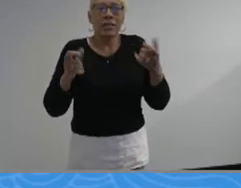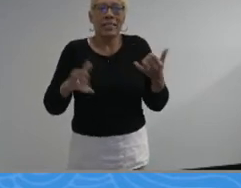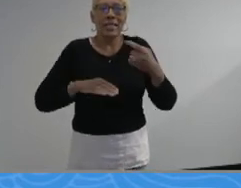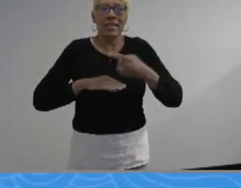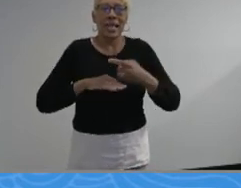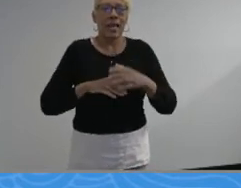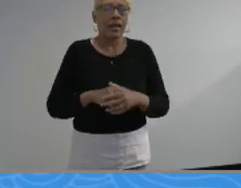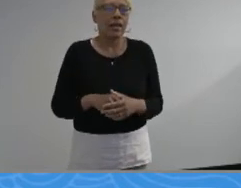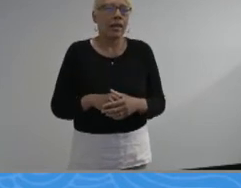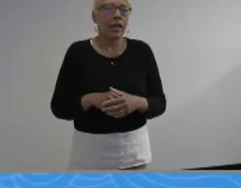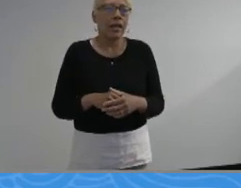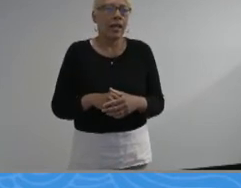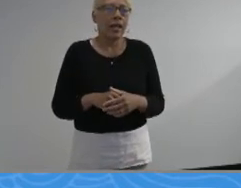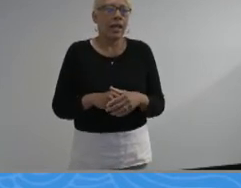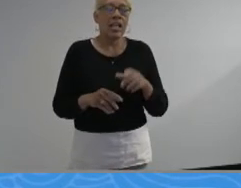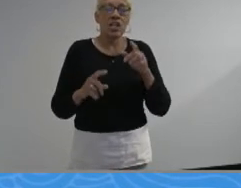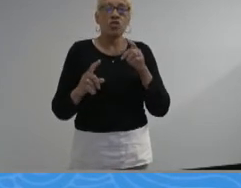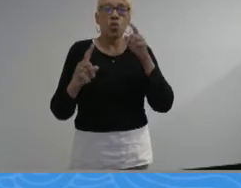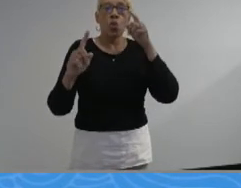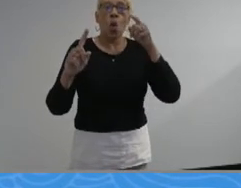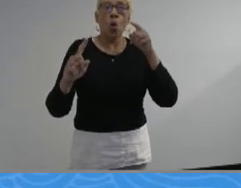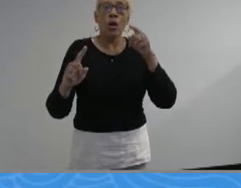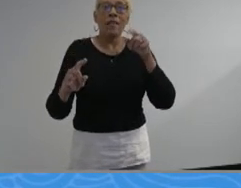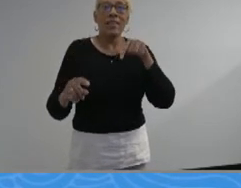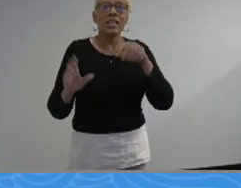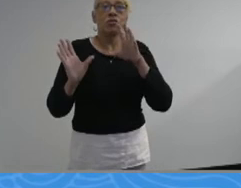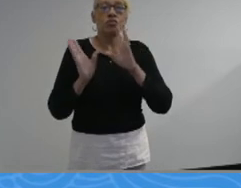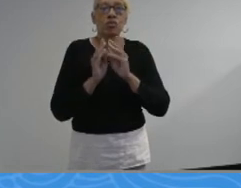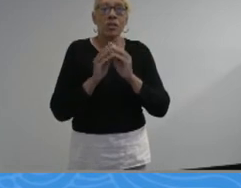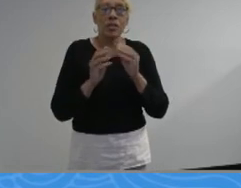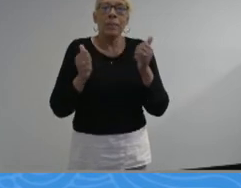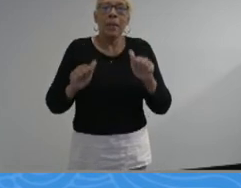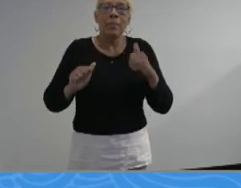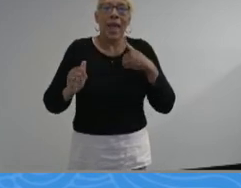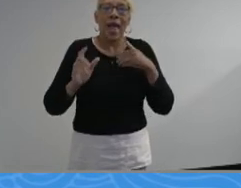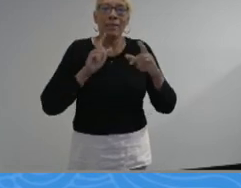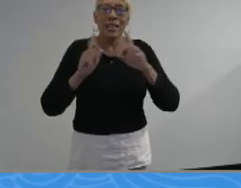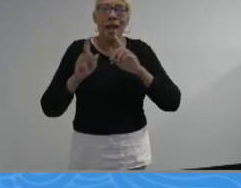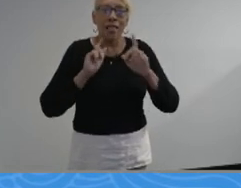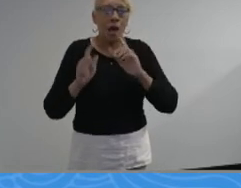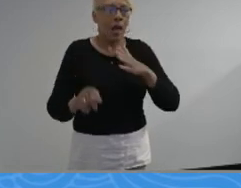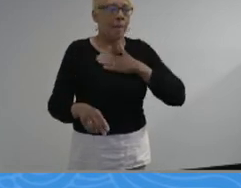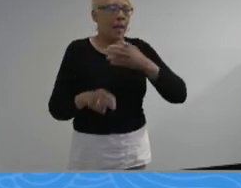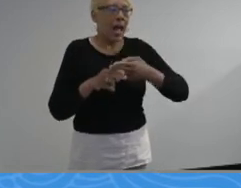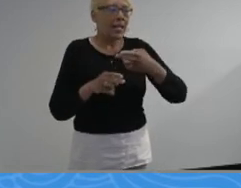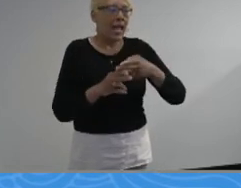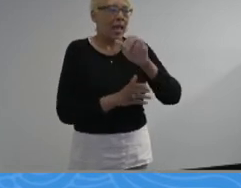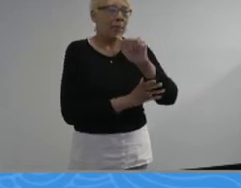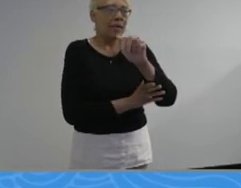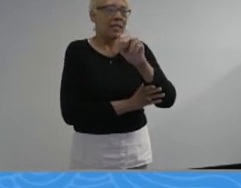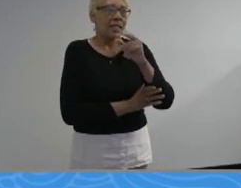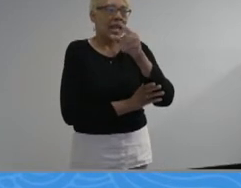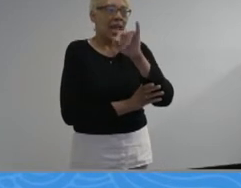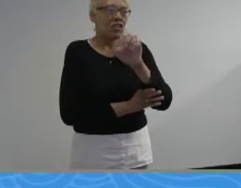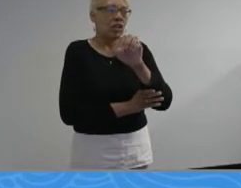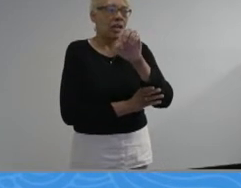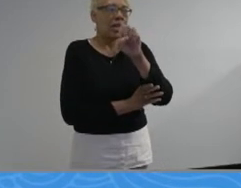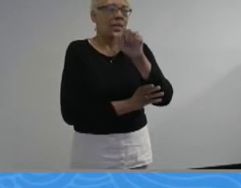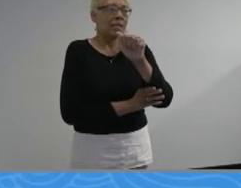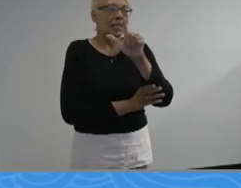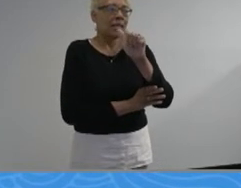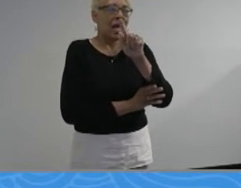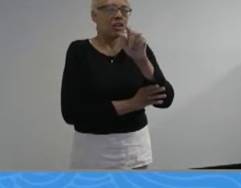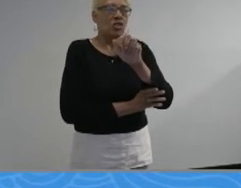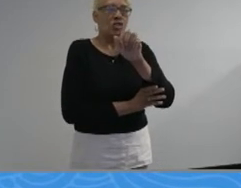goal of these forums, to have dialogue. There is what my name is Angie Salazar. I'm with the Children's Defense Fund, part of the planning